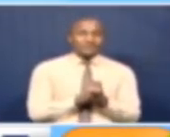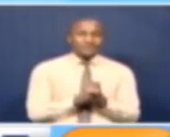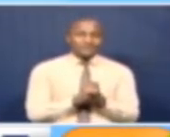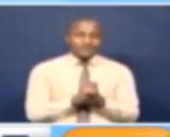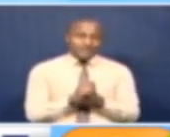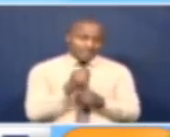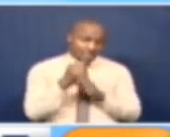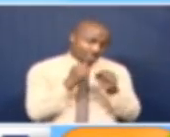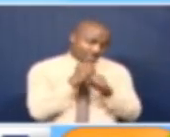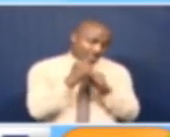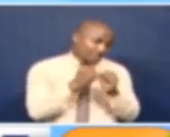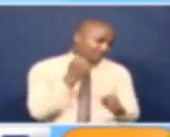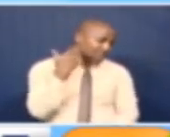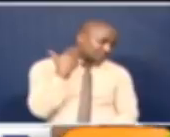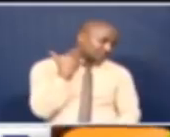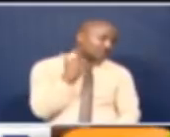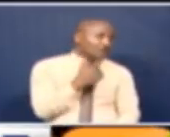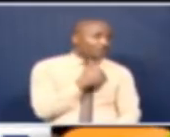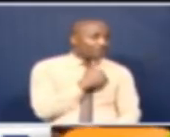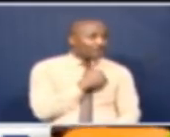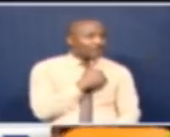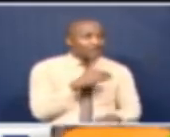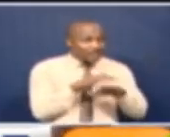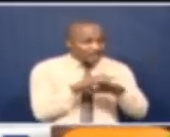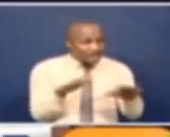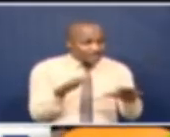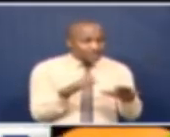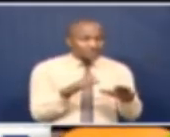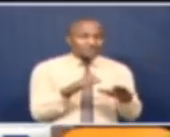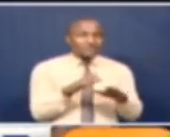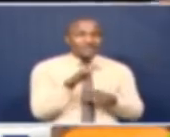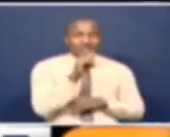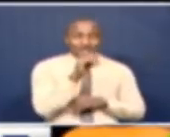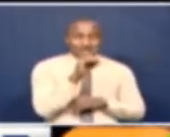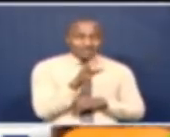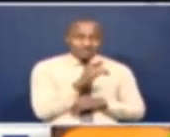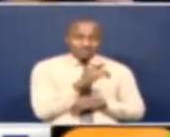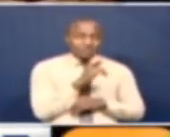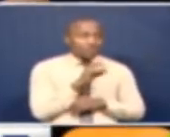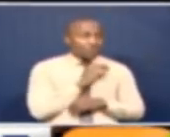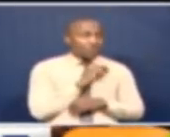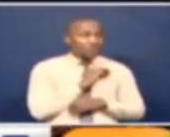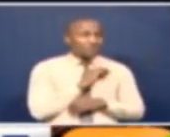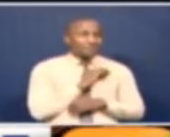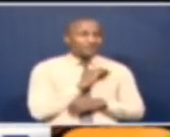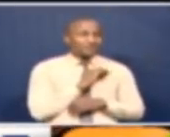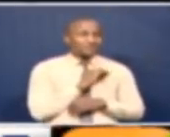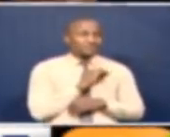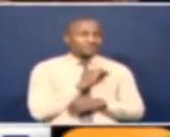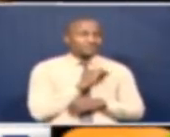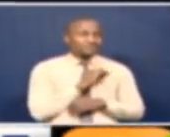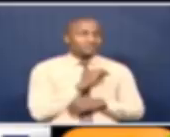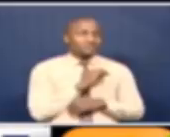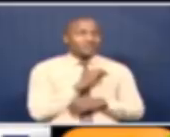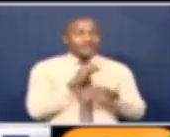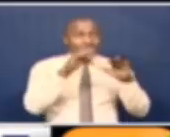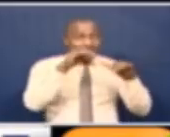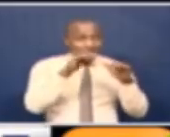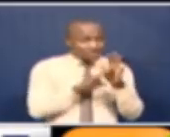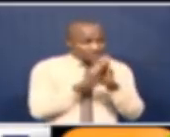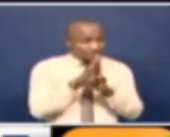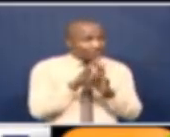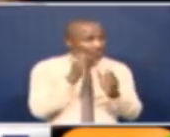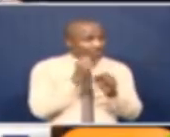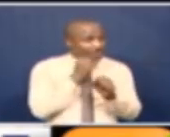of years ago, there was a piece of land called the ADC, which was owned by the Agricultural Development